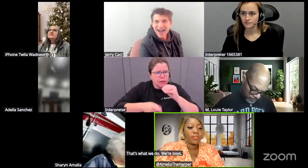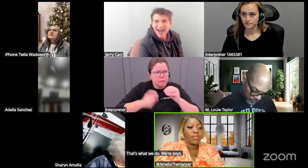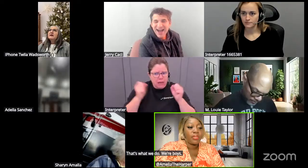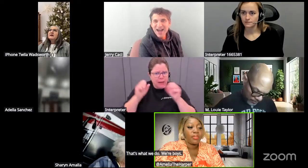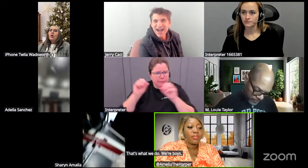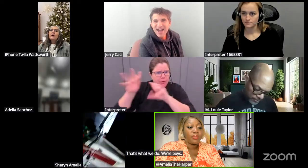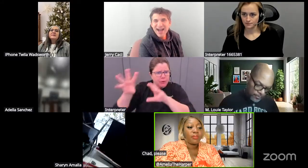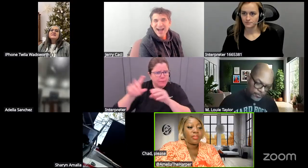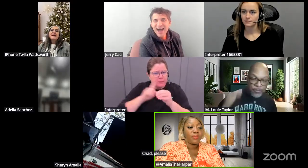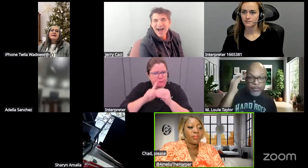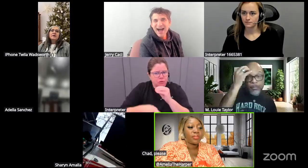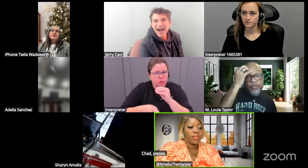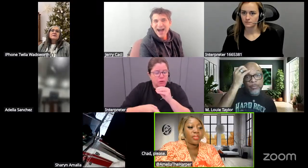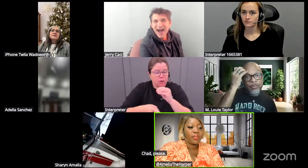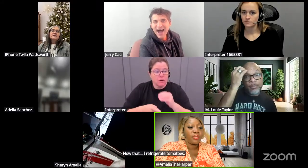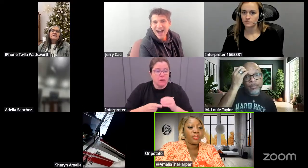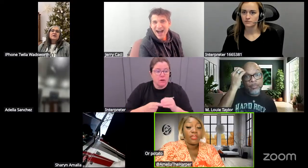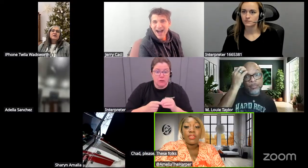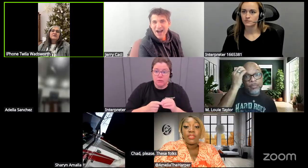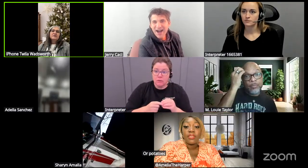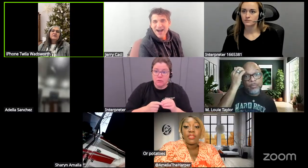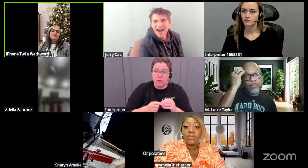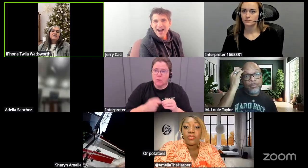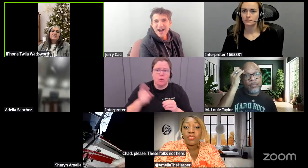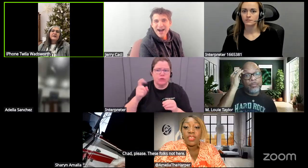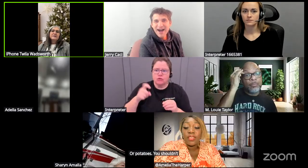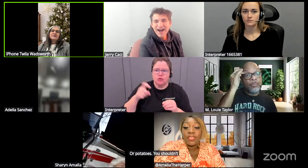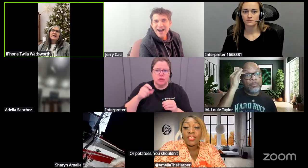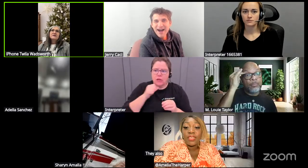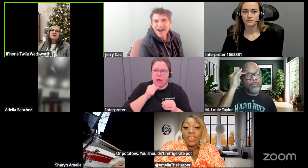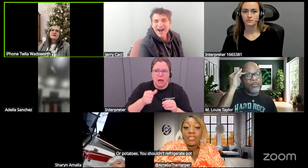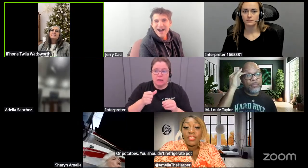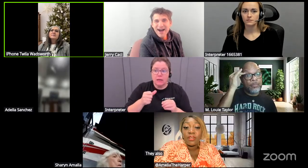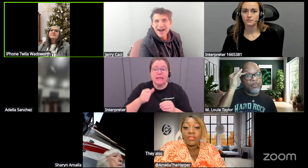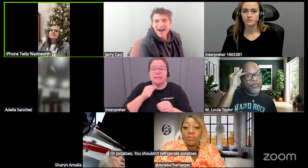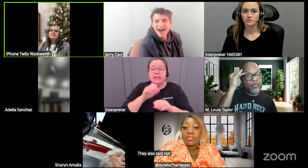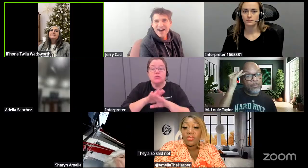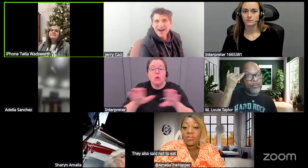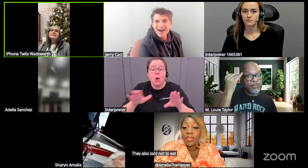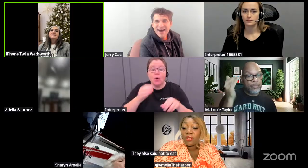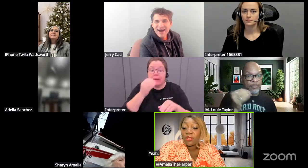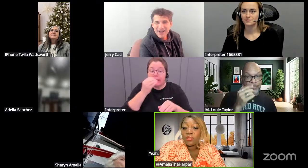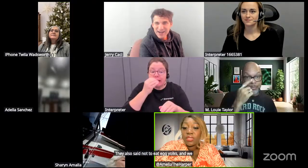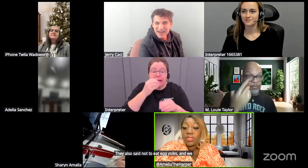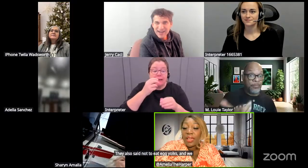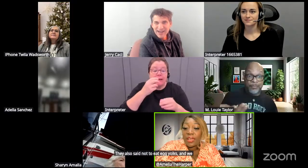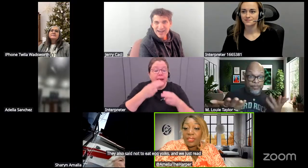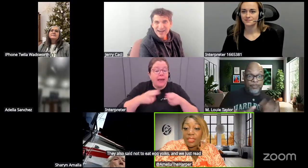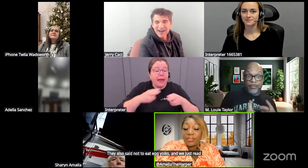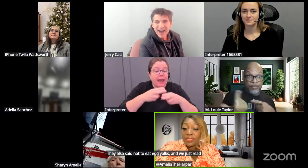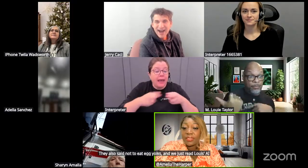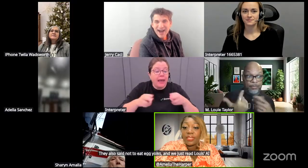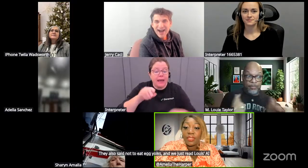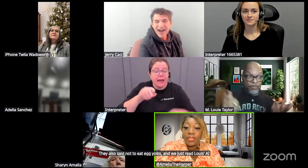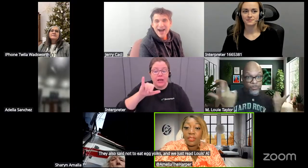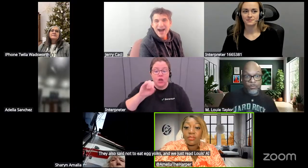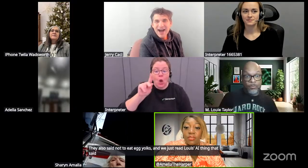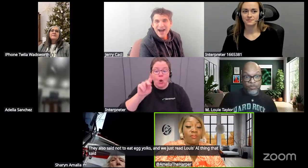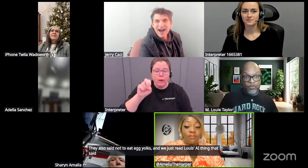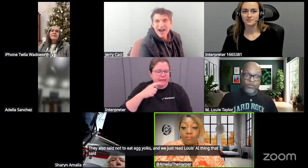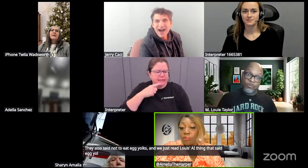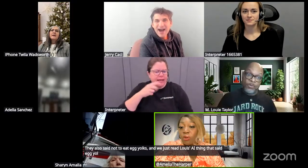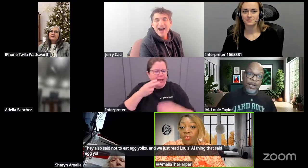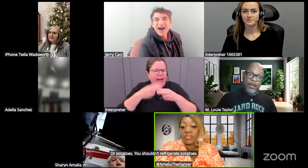Liz. Or These folks out potatoes. here, You shouldn't they also refrigerate said not to potatoes. eat egg yolks, and we just read Louis' AI thing that said egg yolks